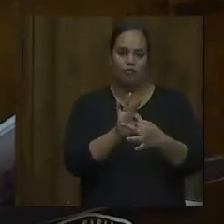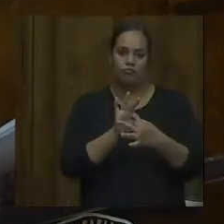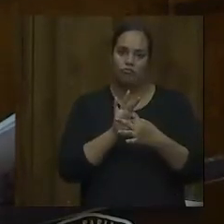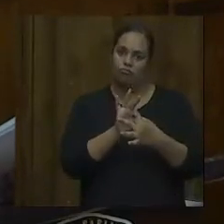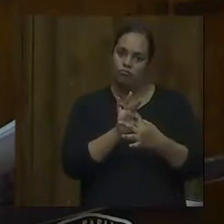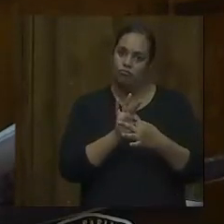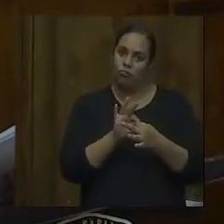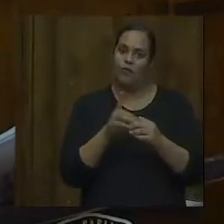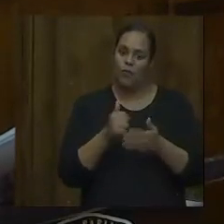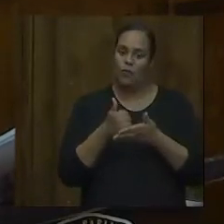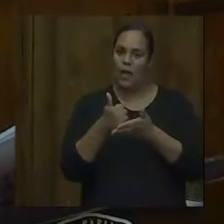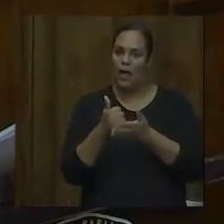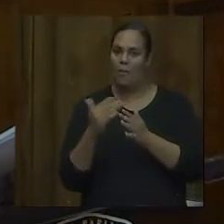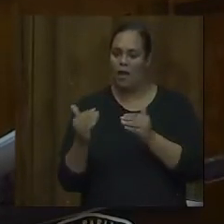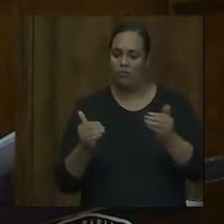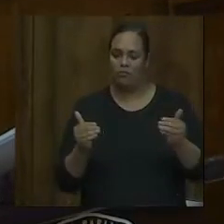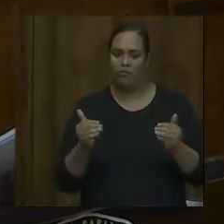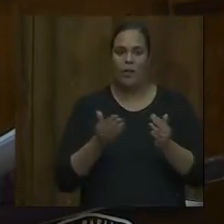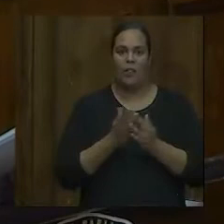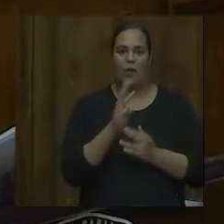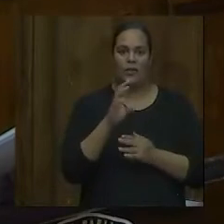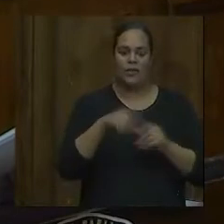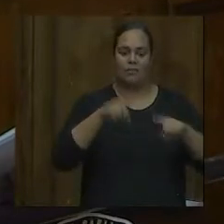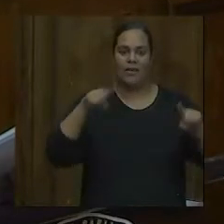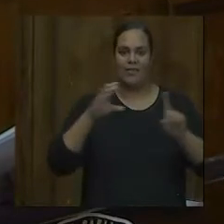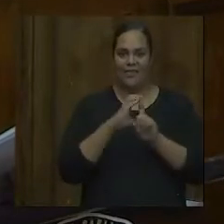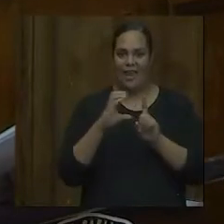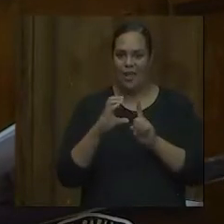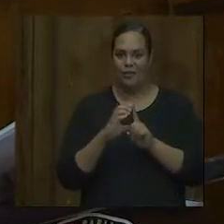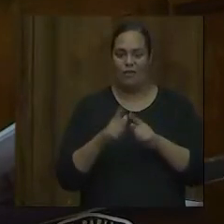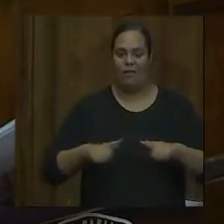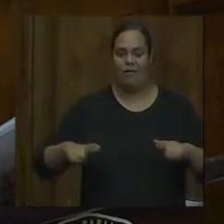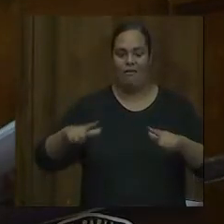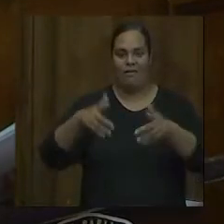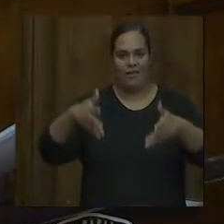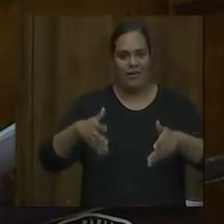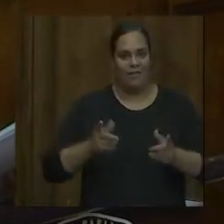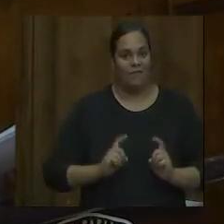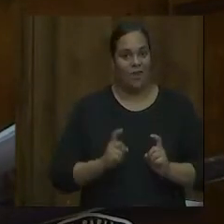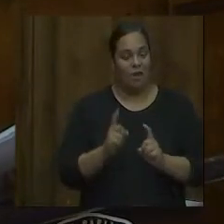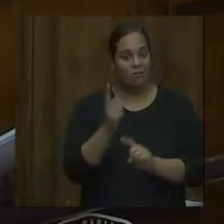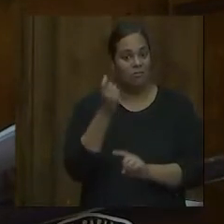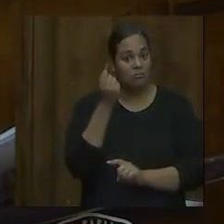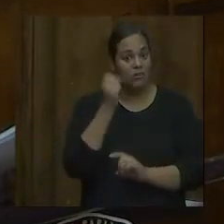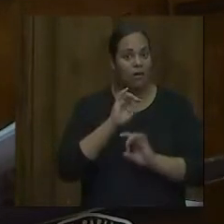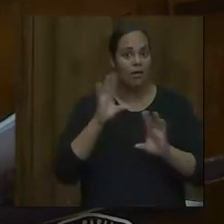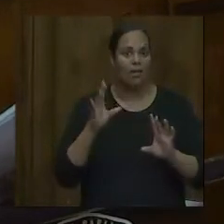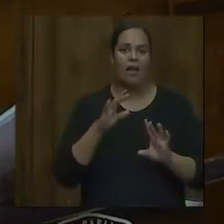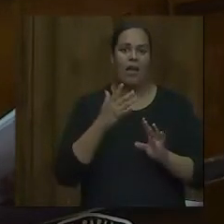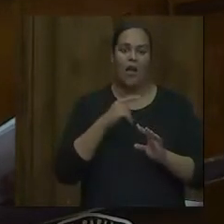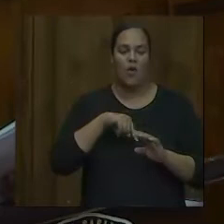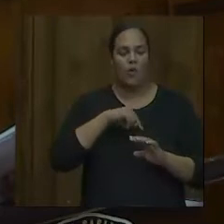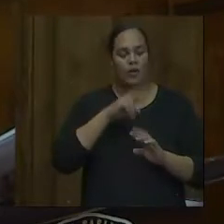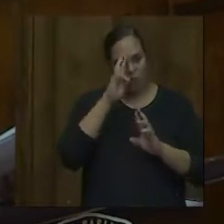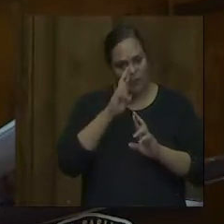relatable engagements to assist in navigating through the Western Cape's diverse culture landscape, fostering understanding, tolerance and